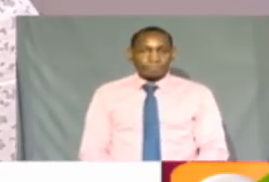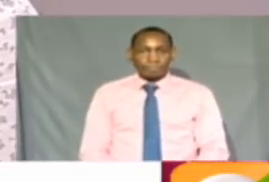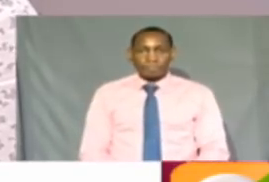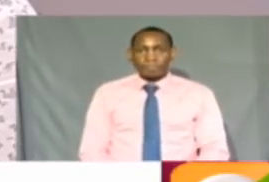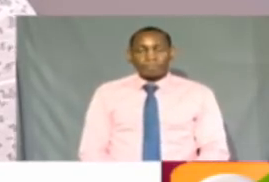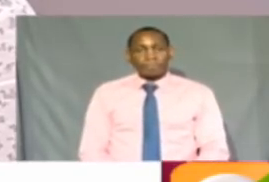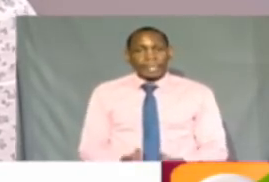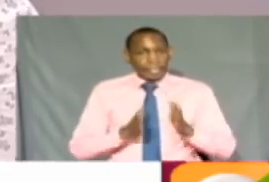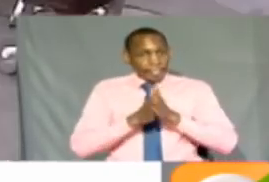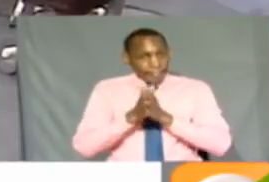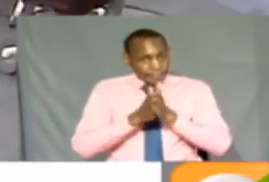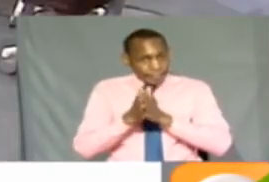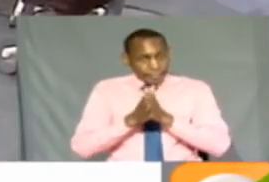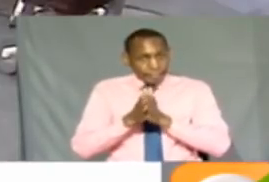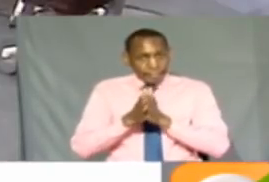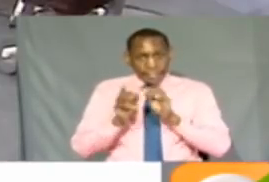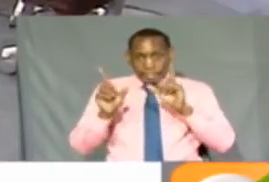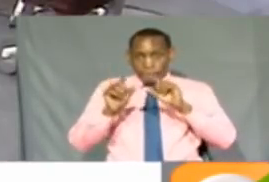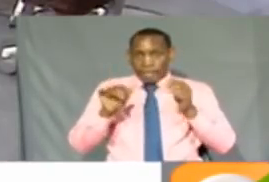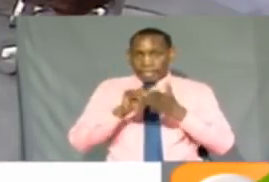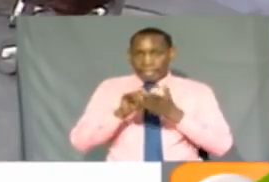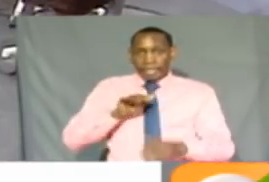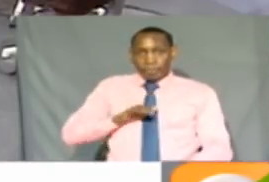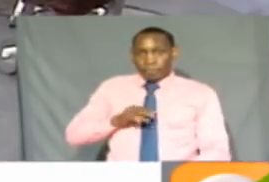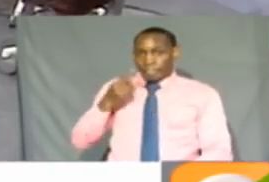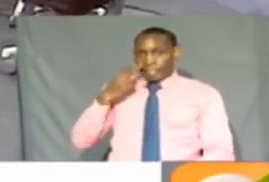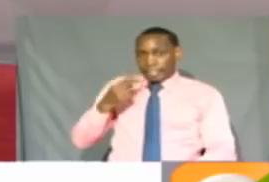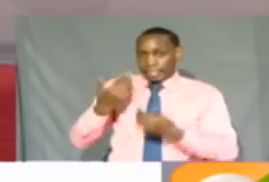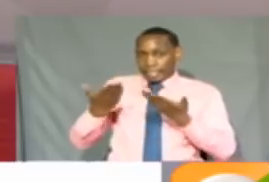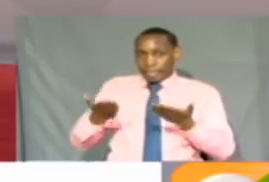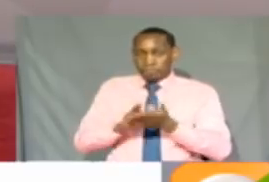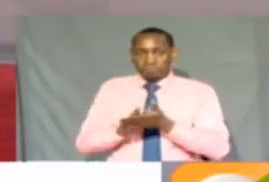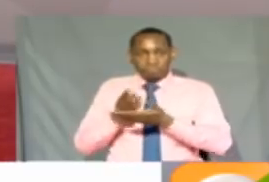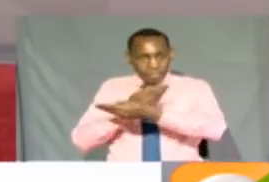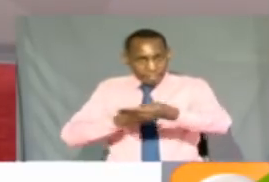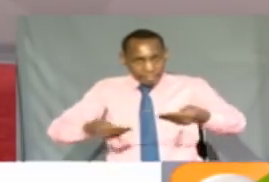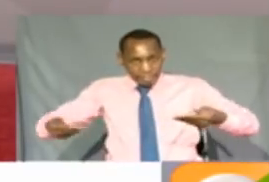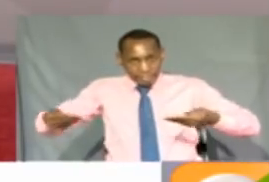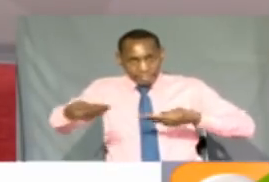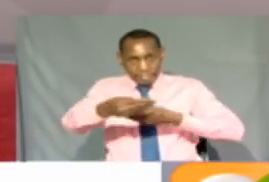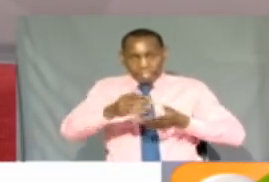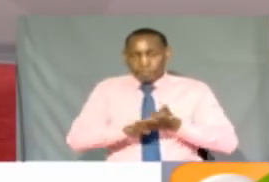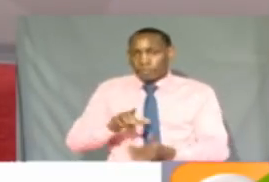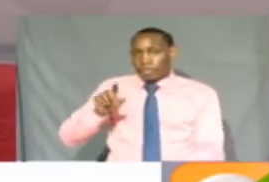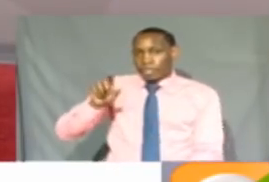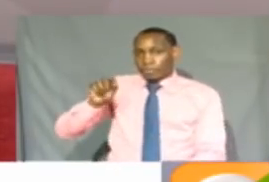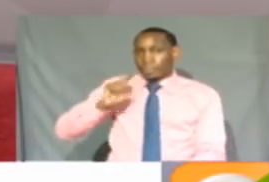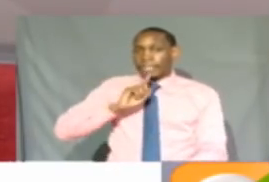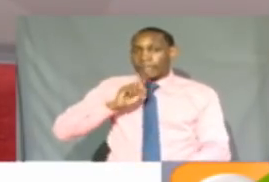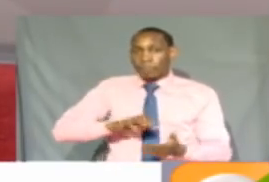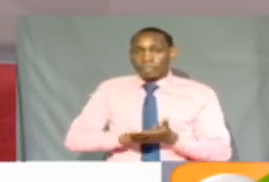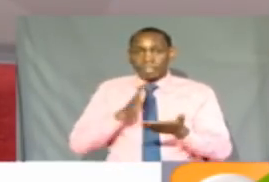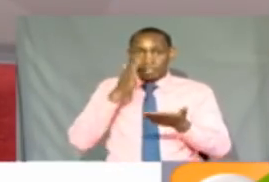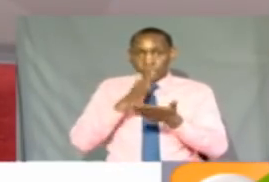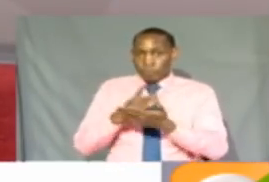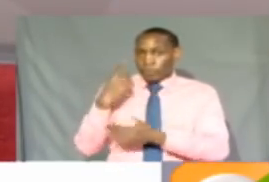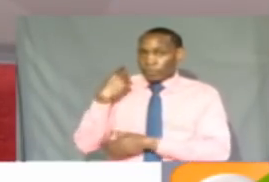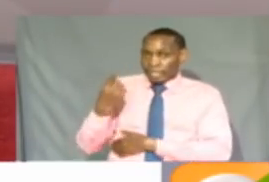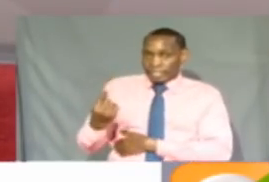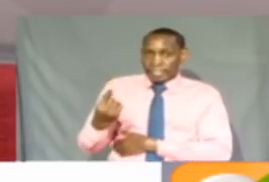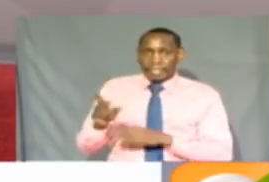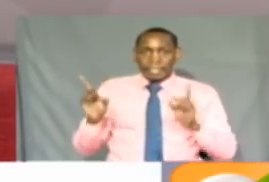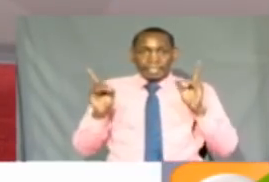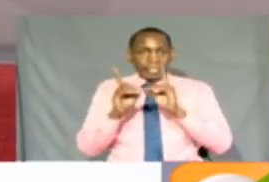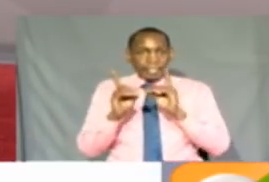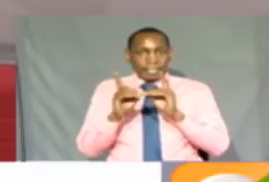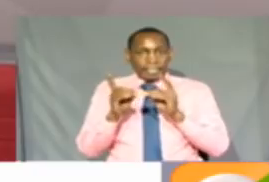point on the fact that women are just seeing it more like a transaction. Yeah. And there's a tweet here, Job saying, fact, of late,